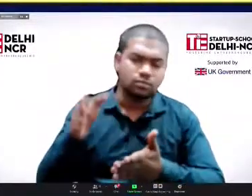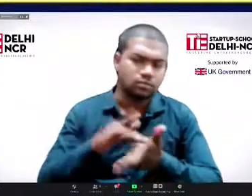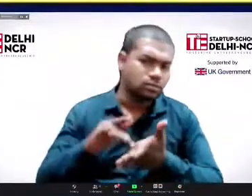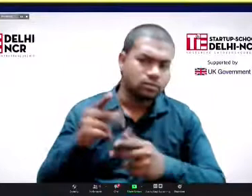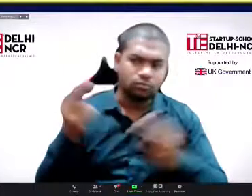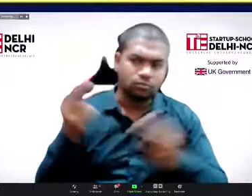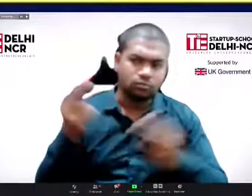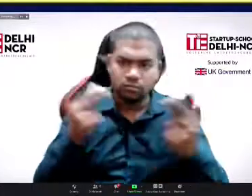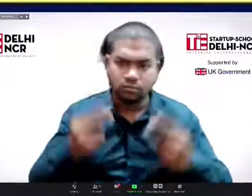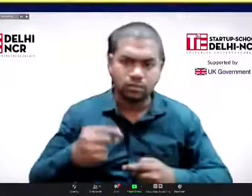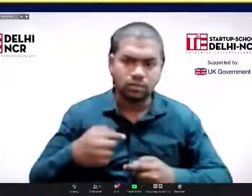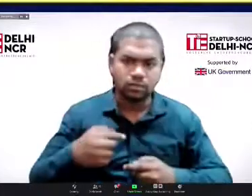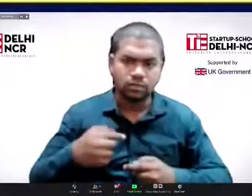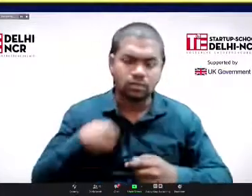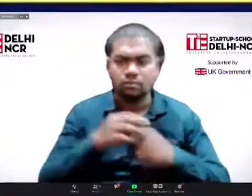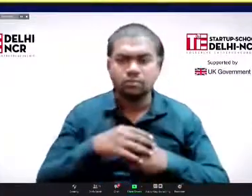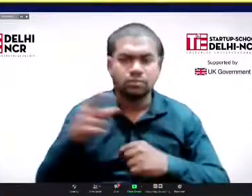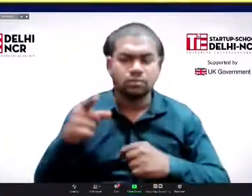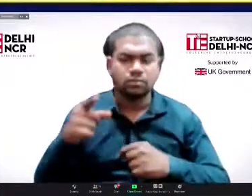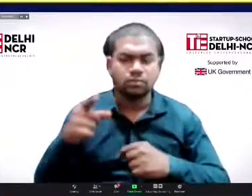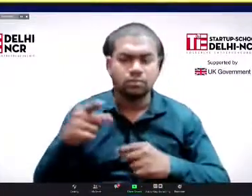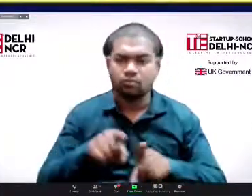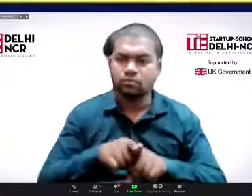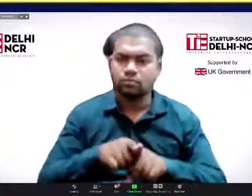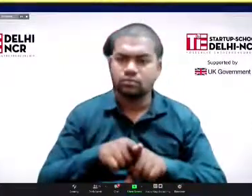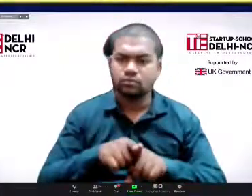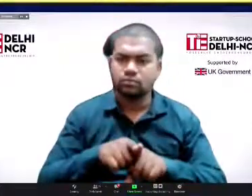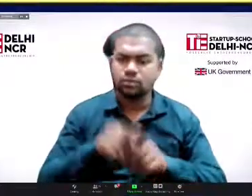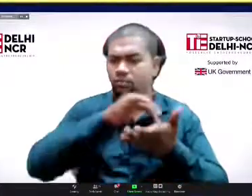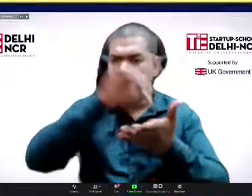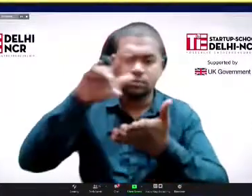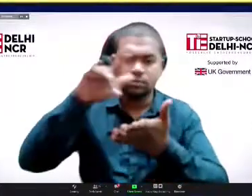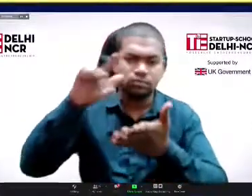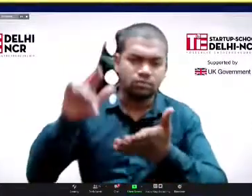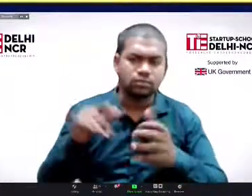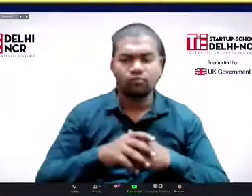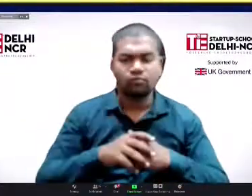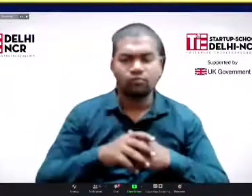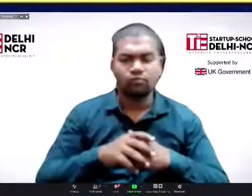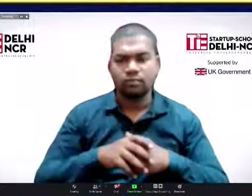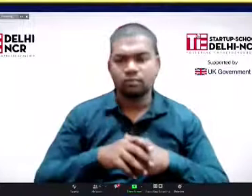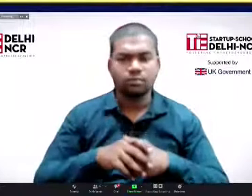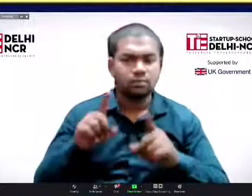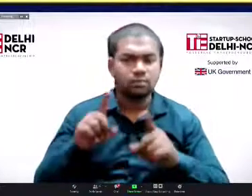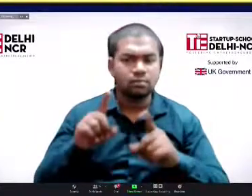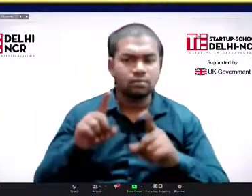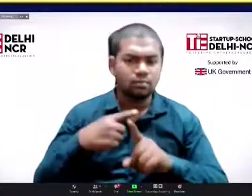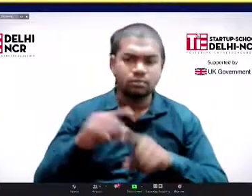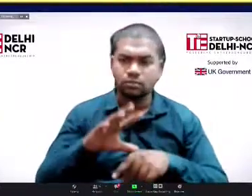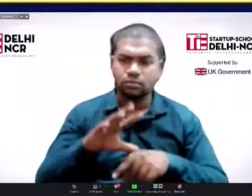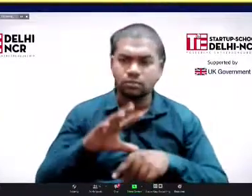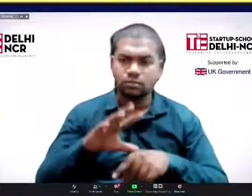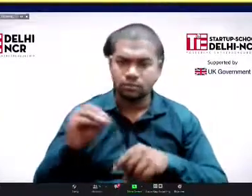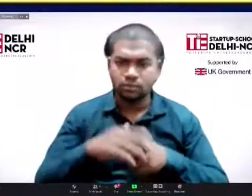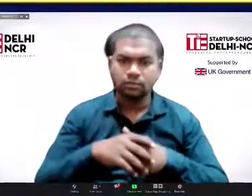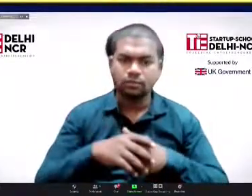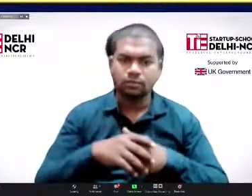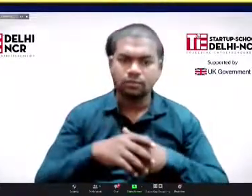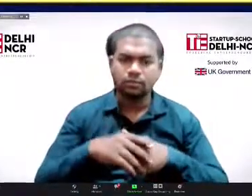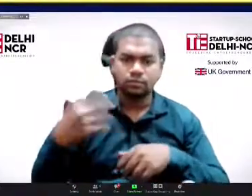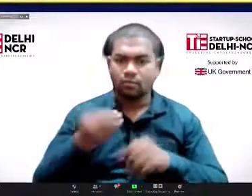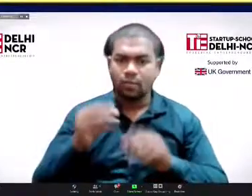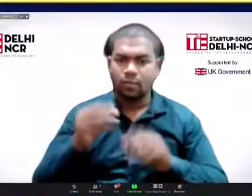Design Barn, we sort of put up sketches of all the destinations. And we